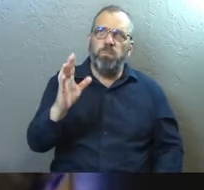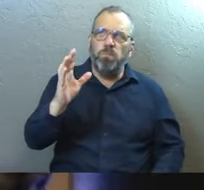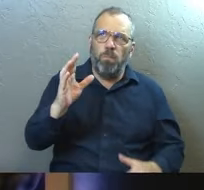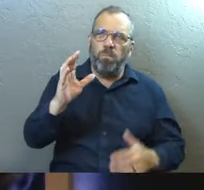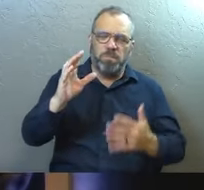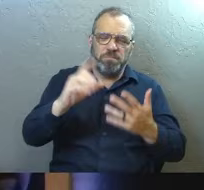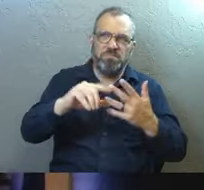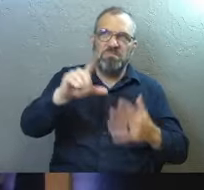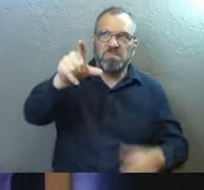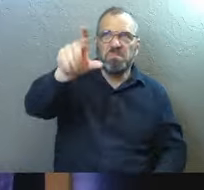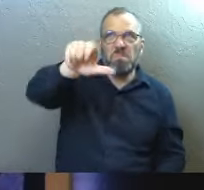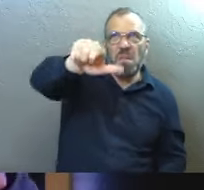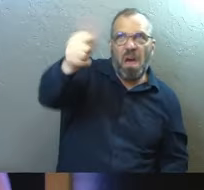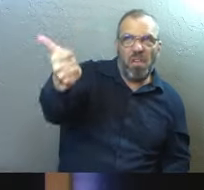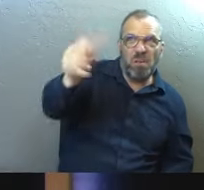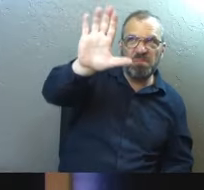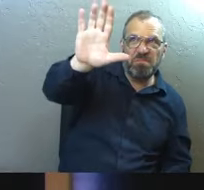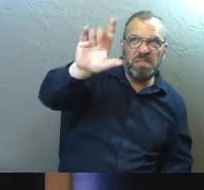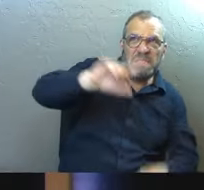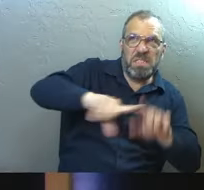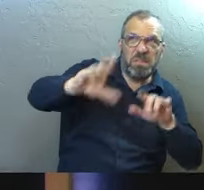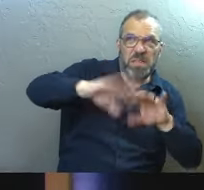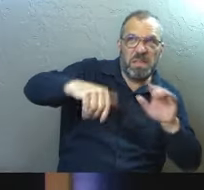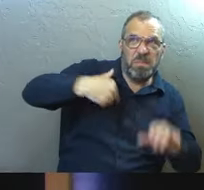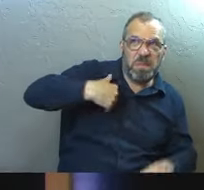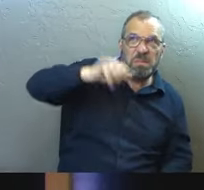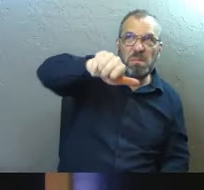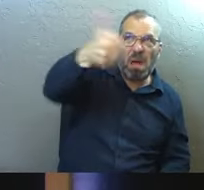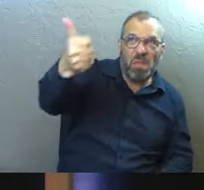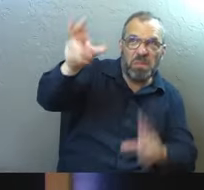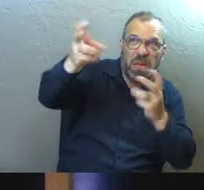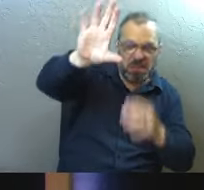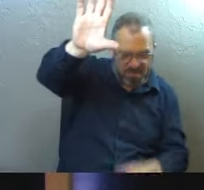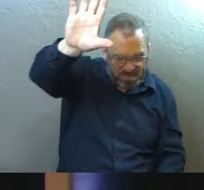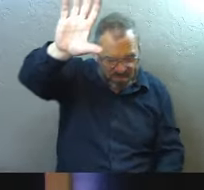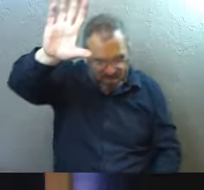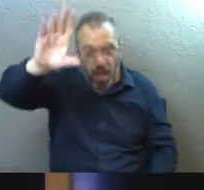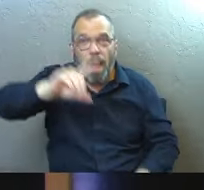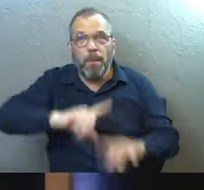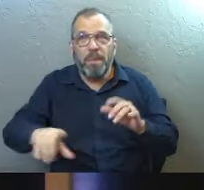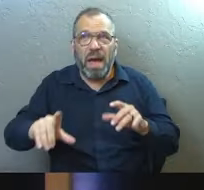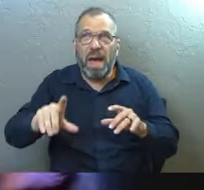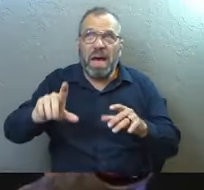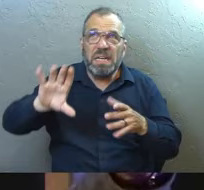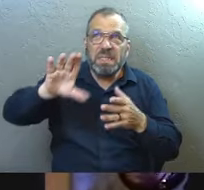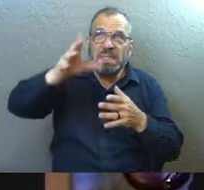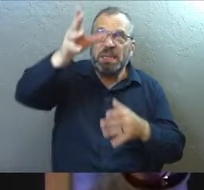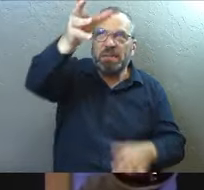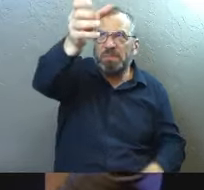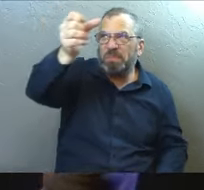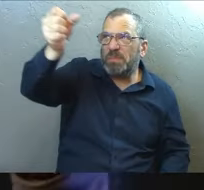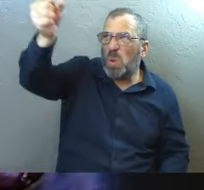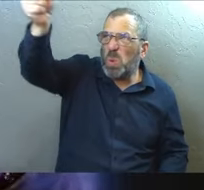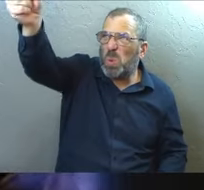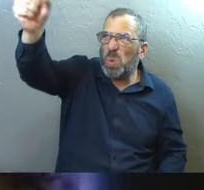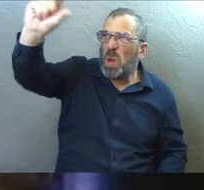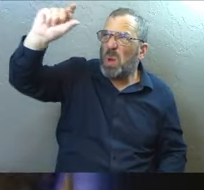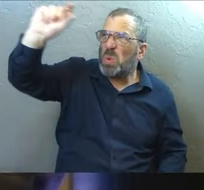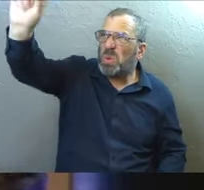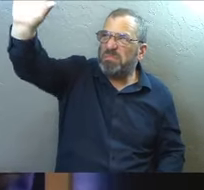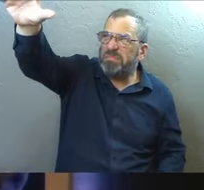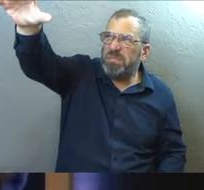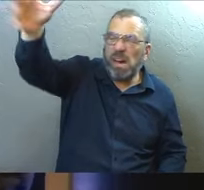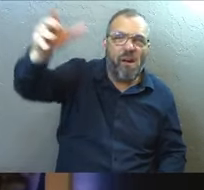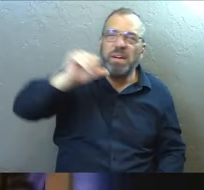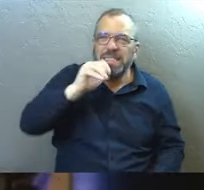other category. God is obviously different from us, and he is in a different category. But sometimes we push him so far that